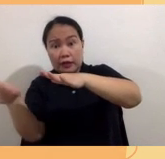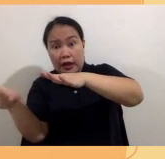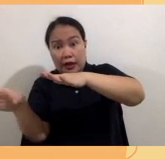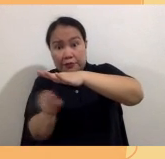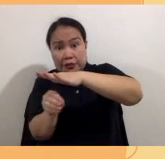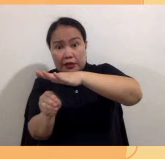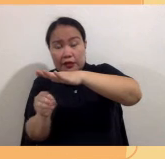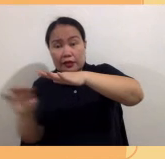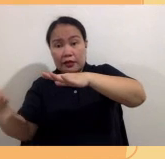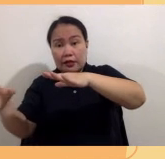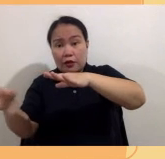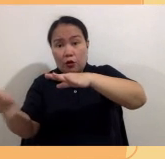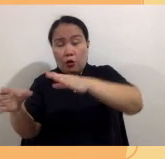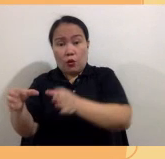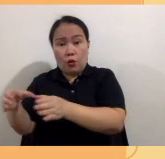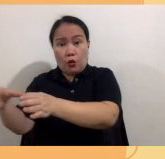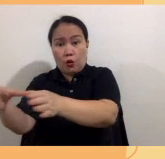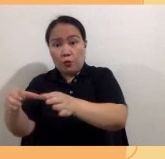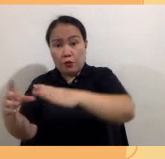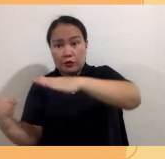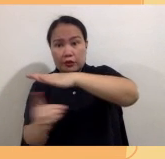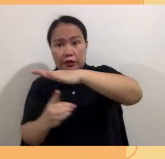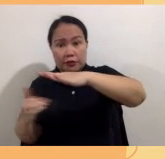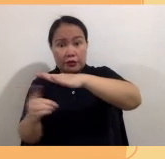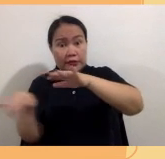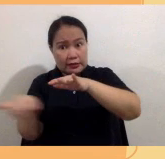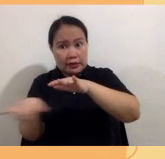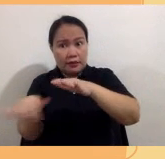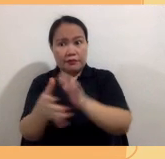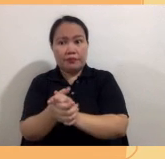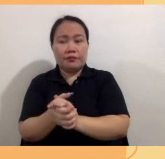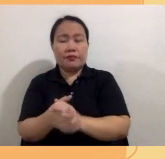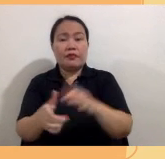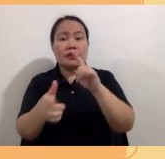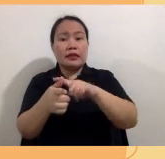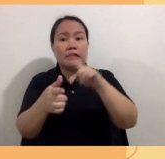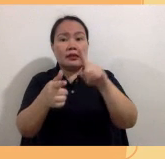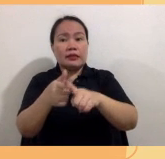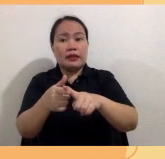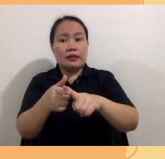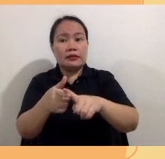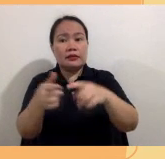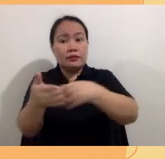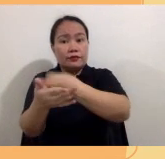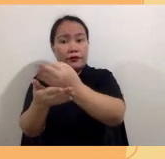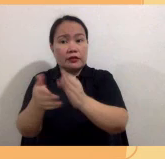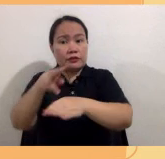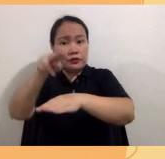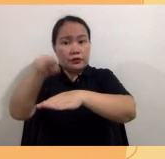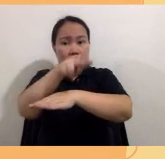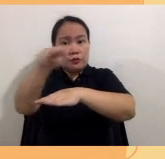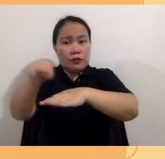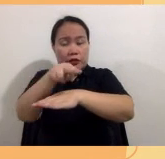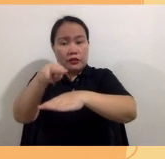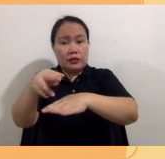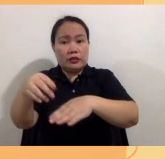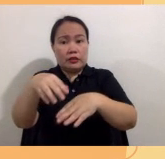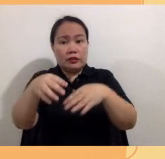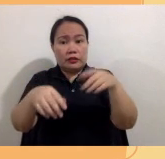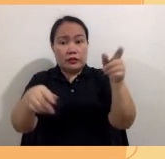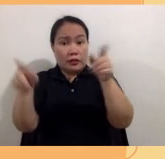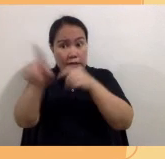common denominator. Next is factor the numerator and cancel out or divide the common factor,